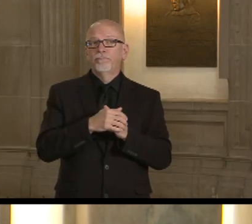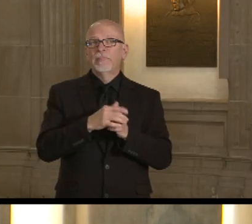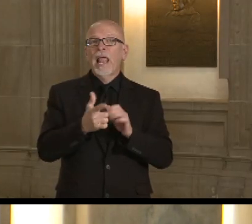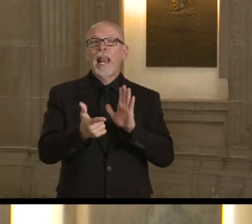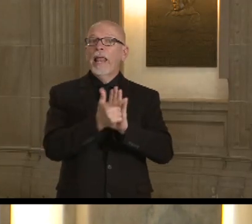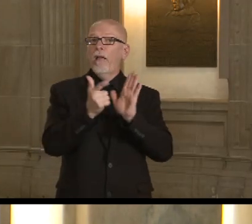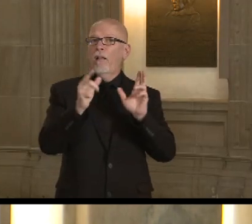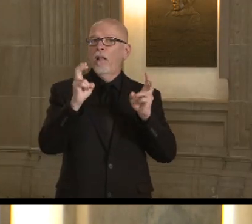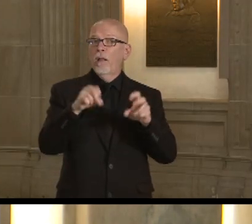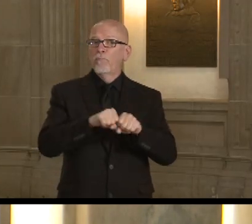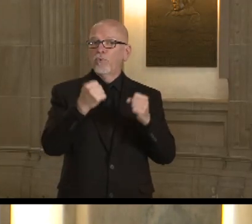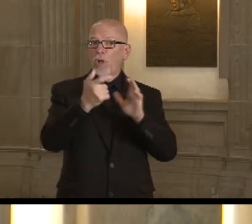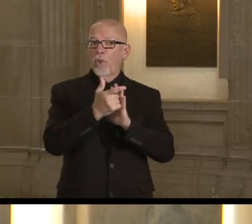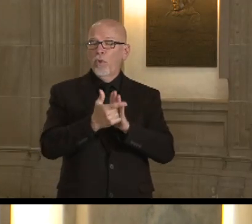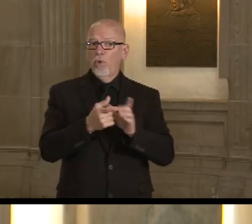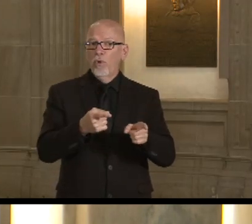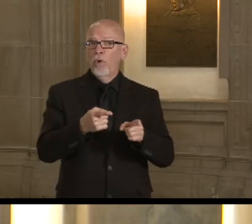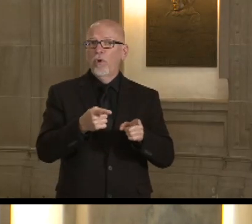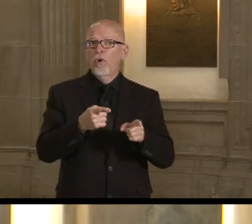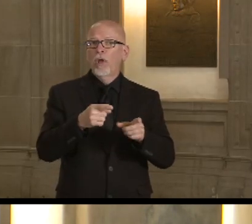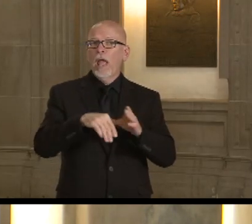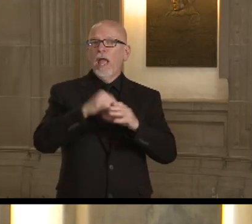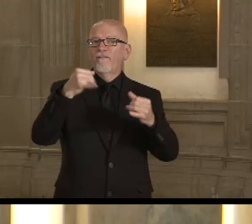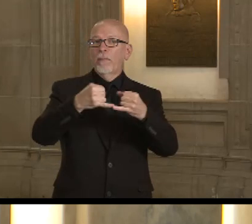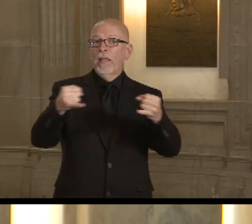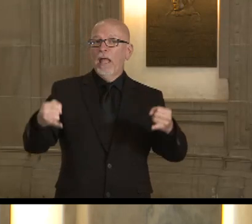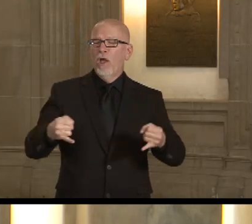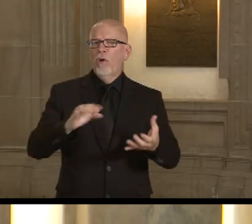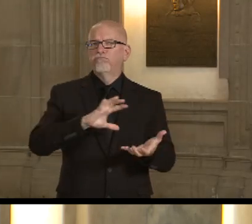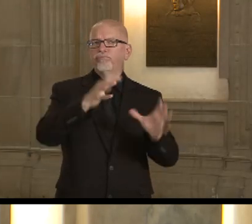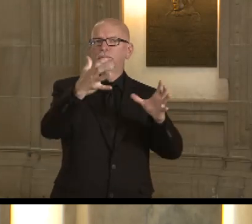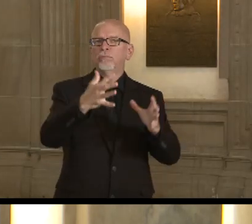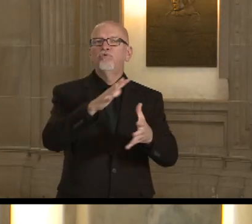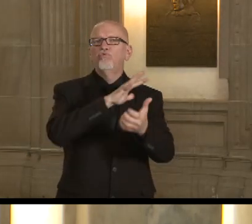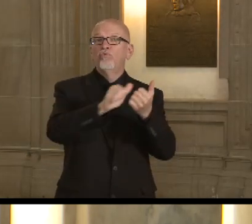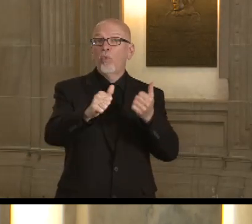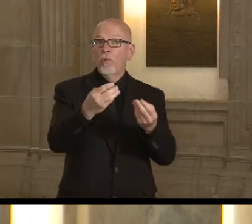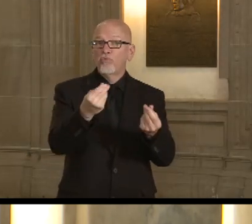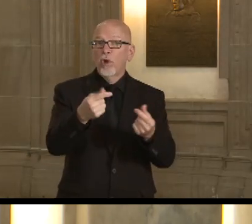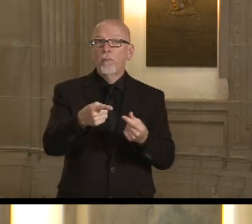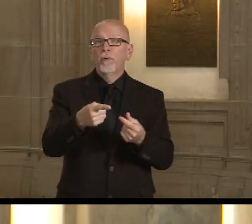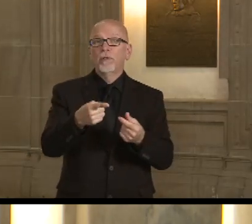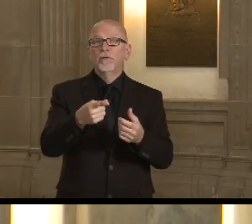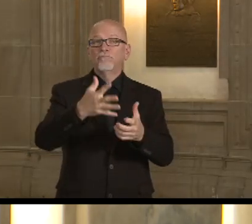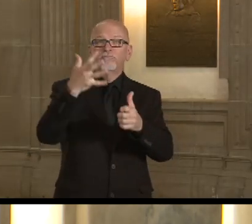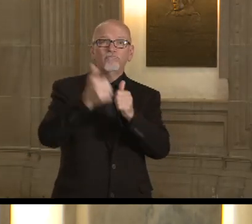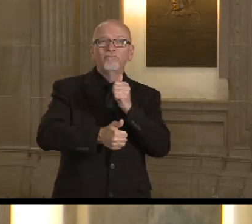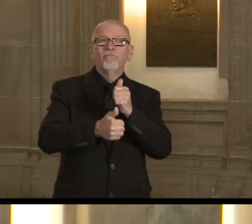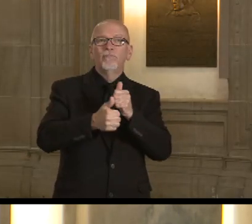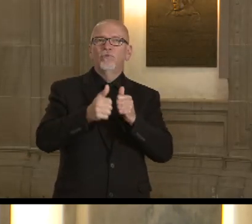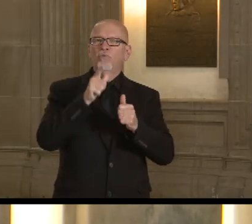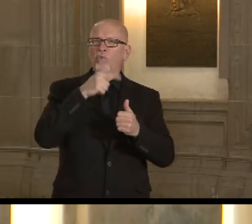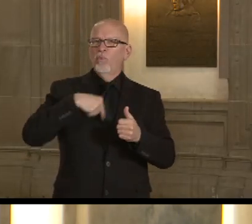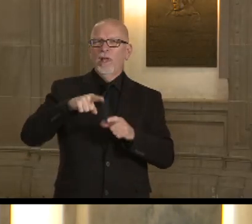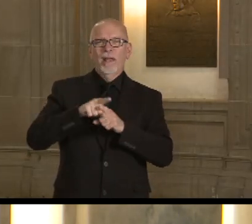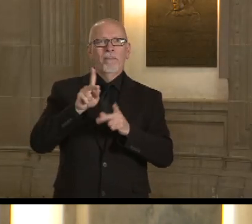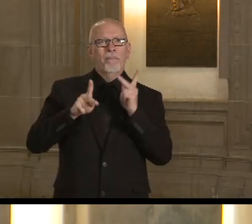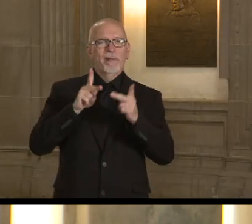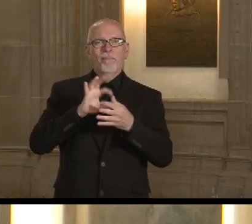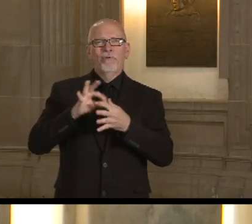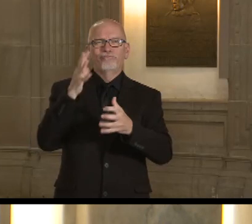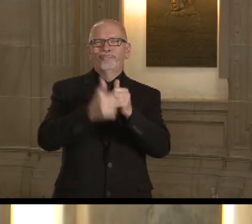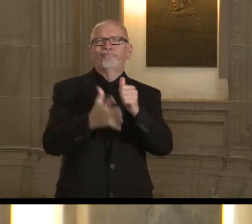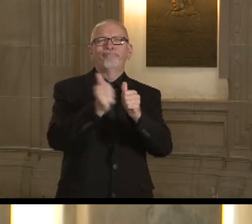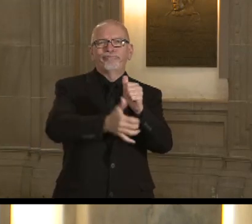illegal, out of balance, destructing property, tearing apart the very essence of who we are as an American people.